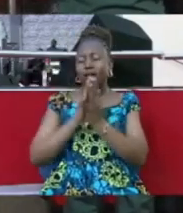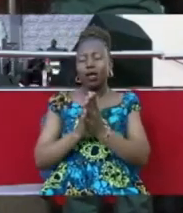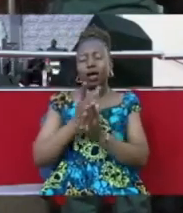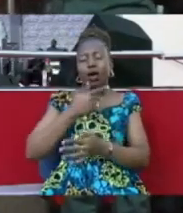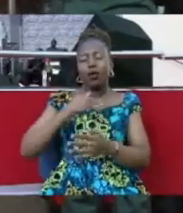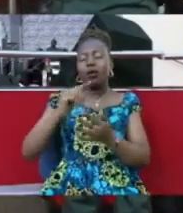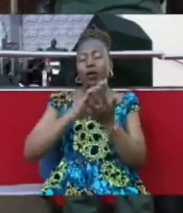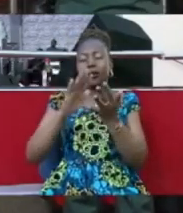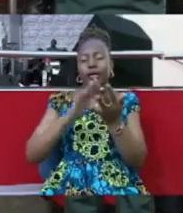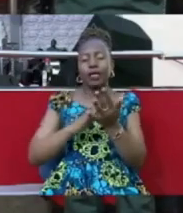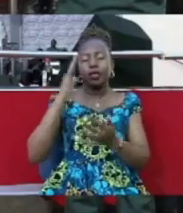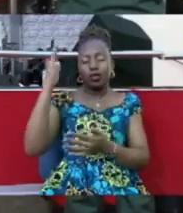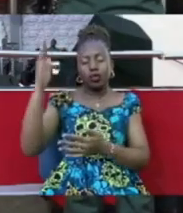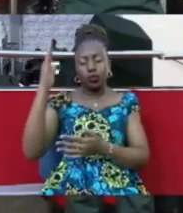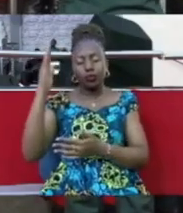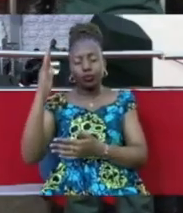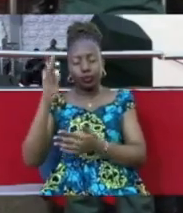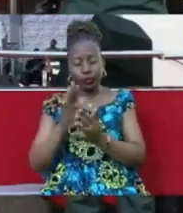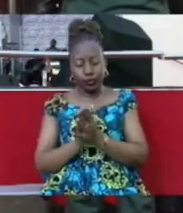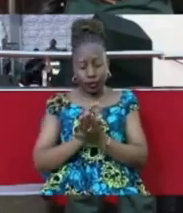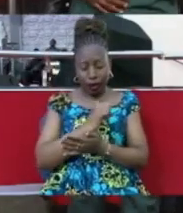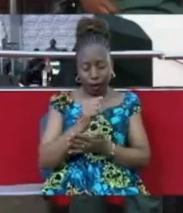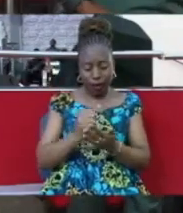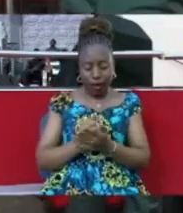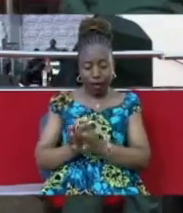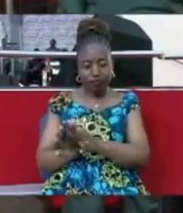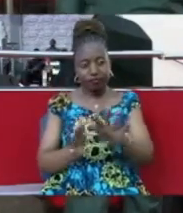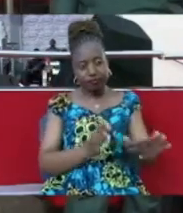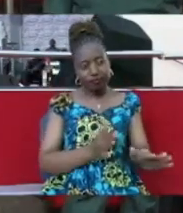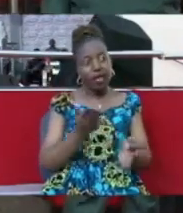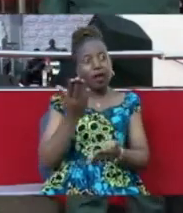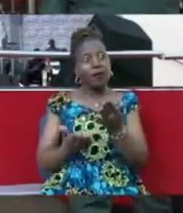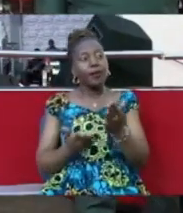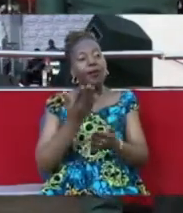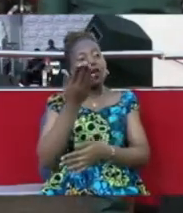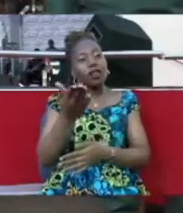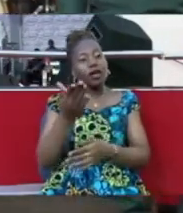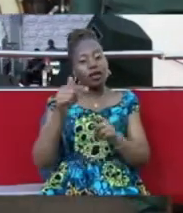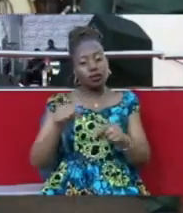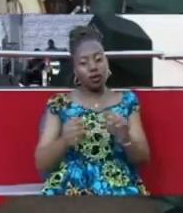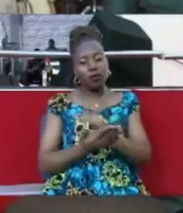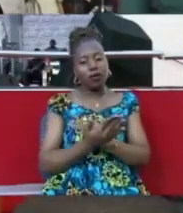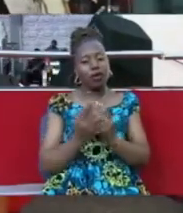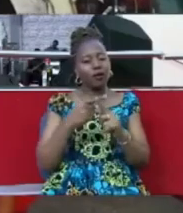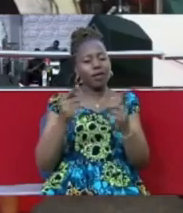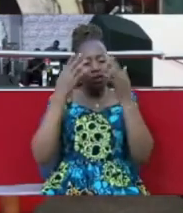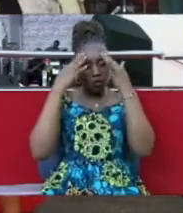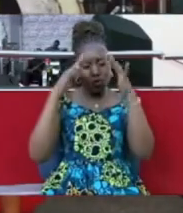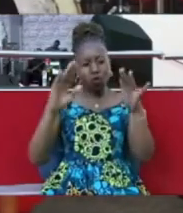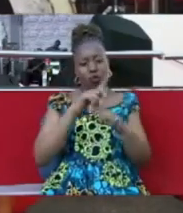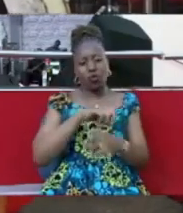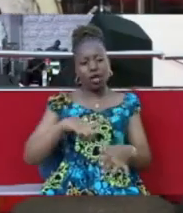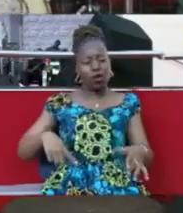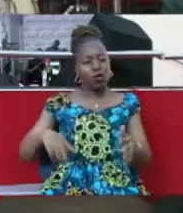you praise. Maybe you're there this morning and you do not know the Lord.